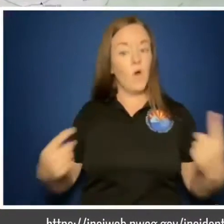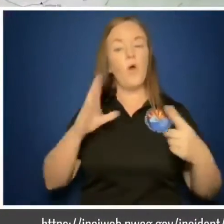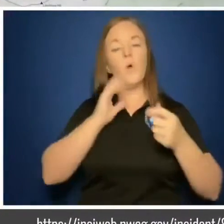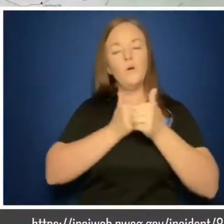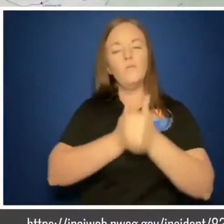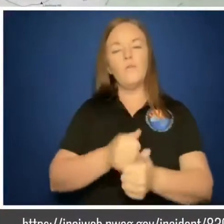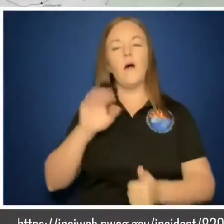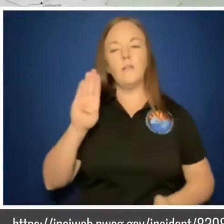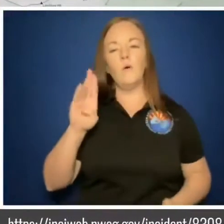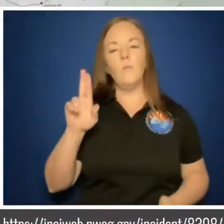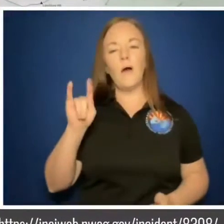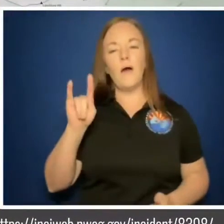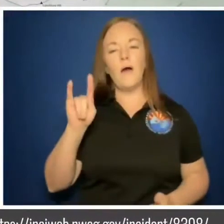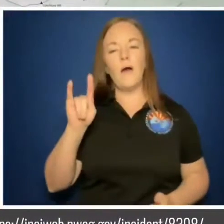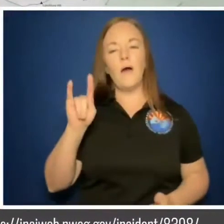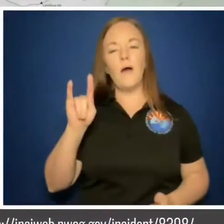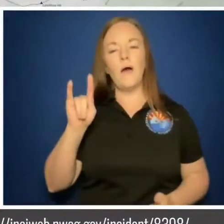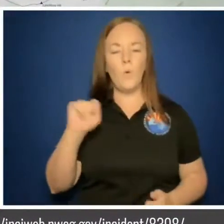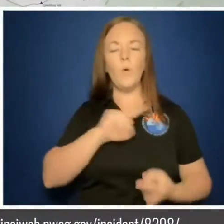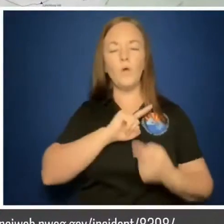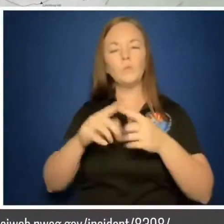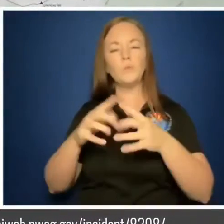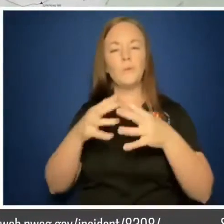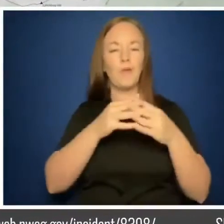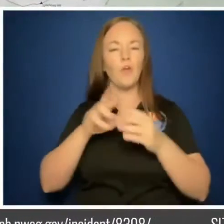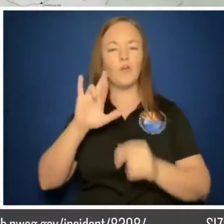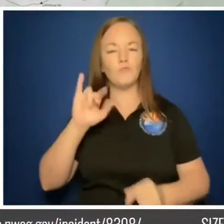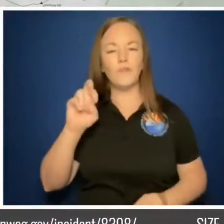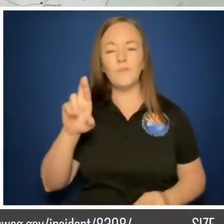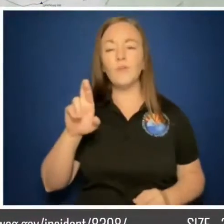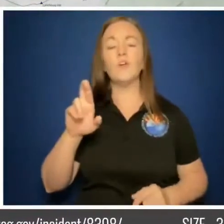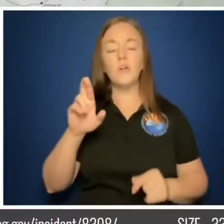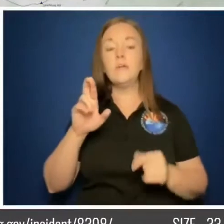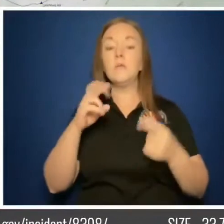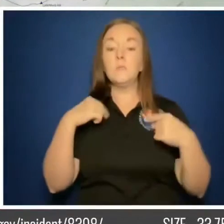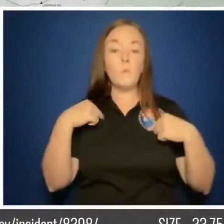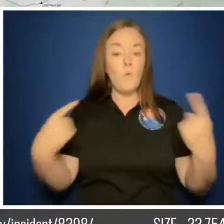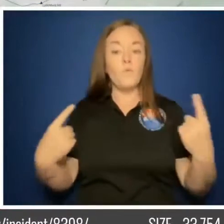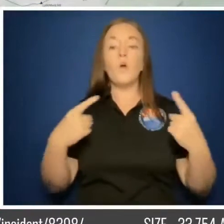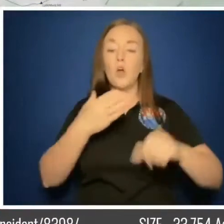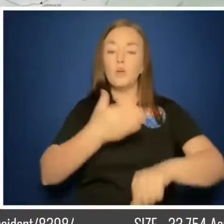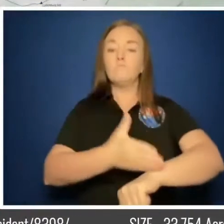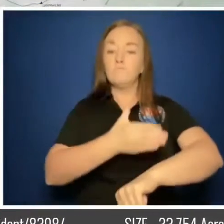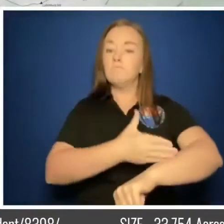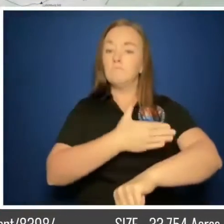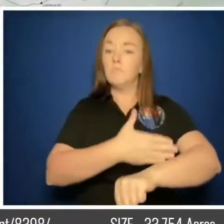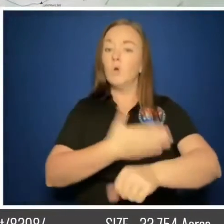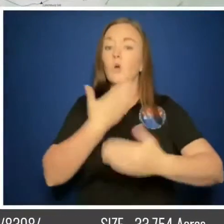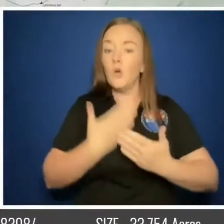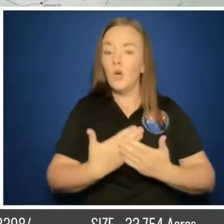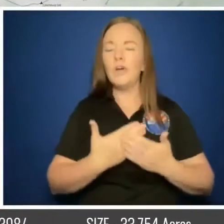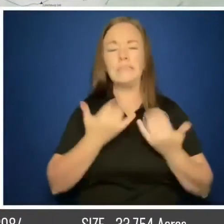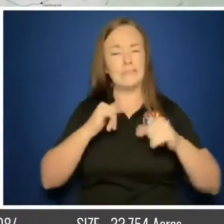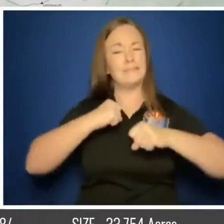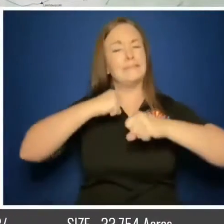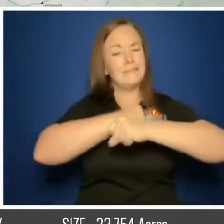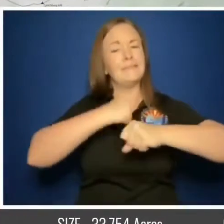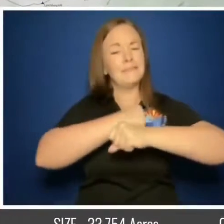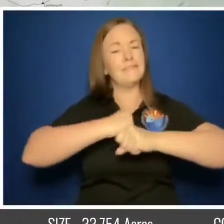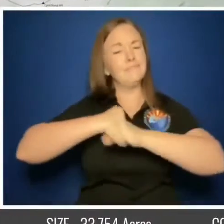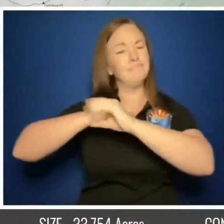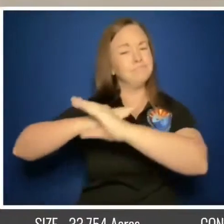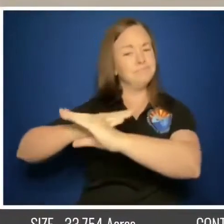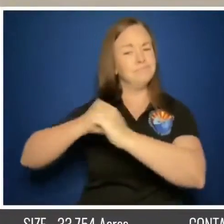making good progress. They still have quite a fight on their hands, but they're making good progress coming out towards here, and the